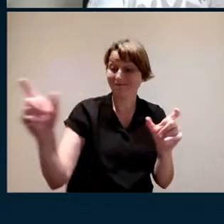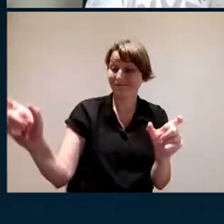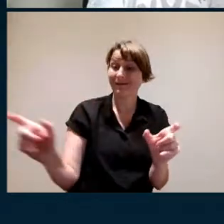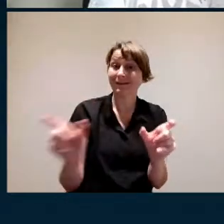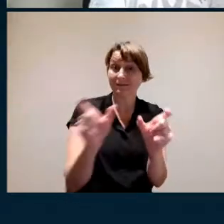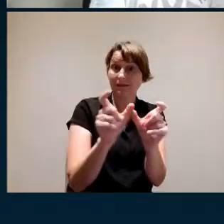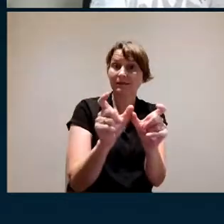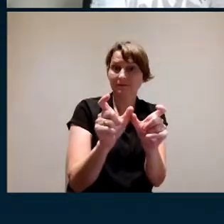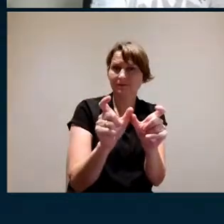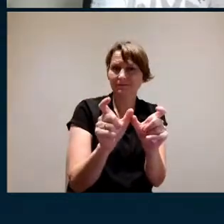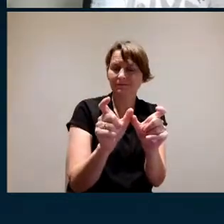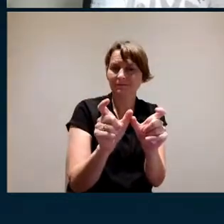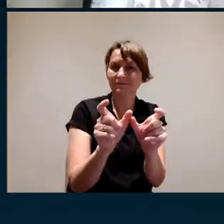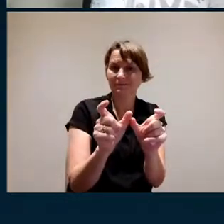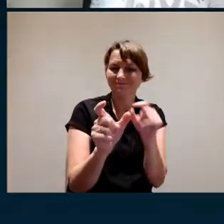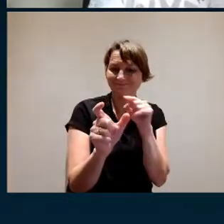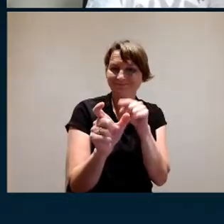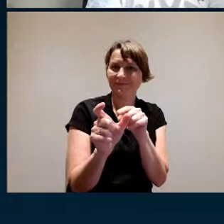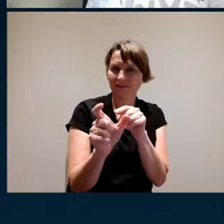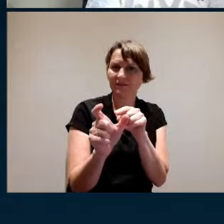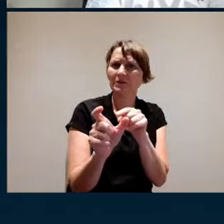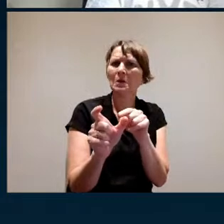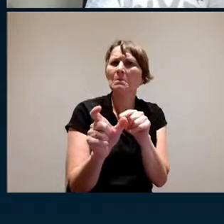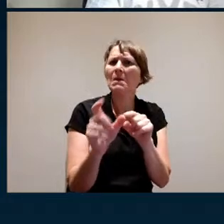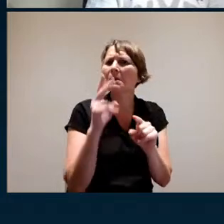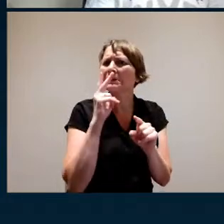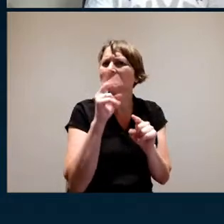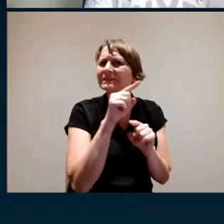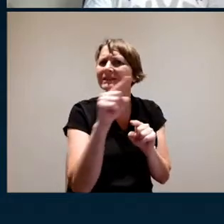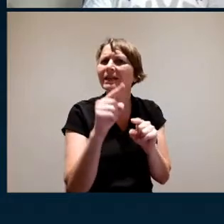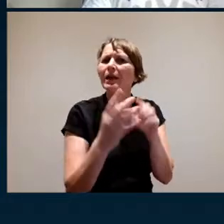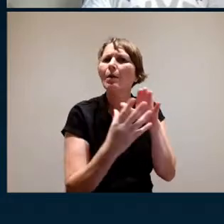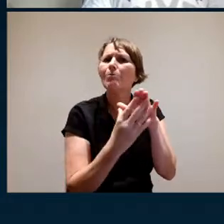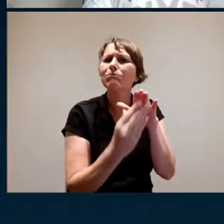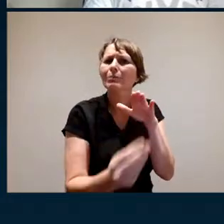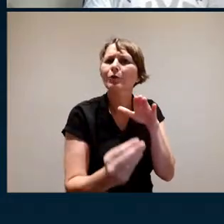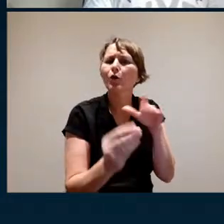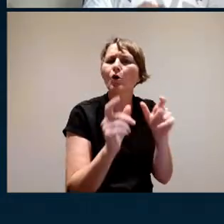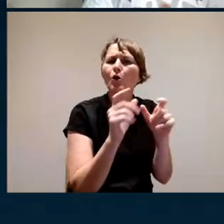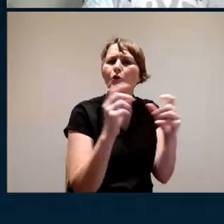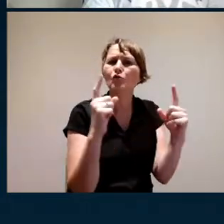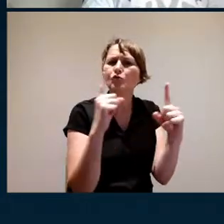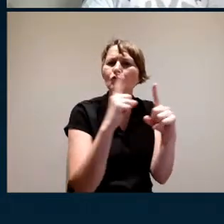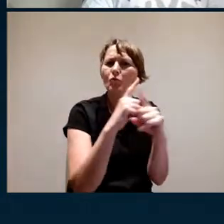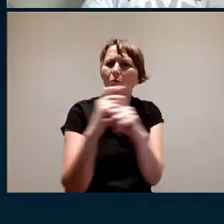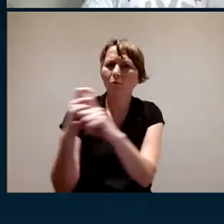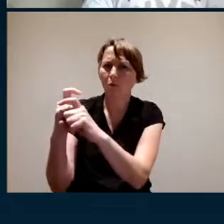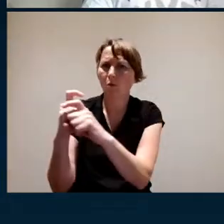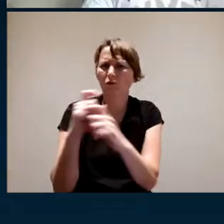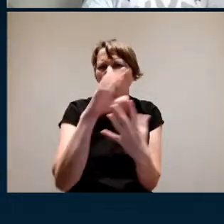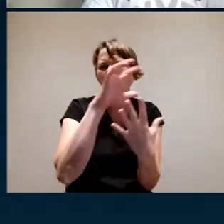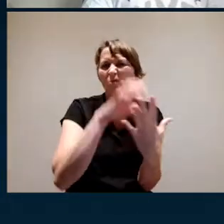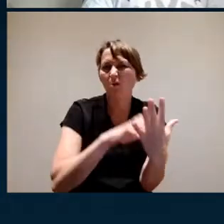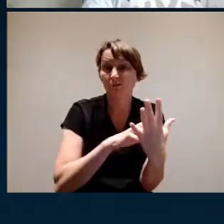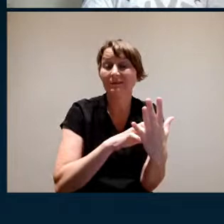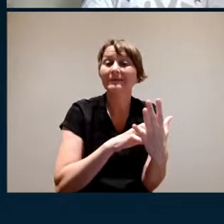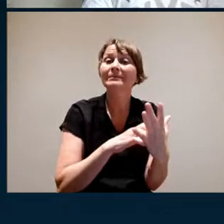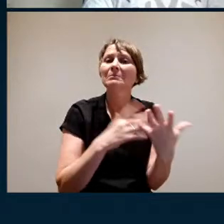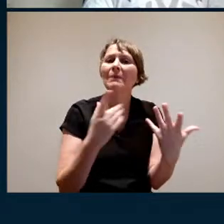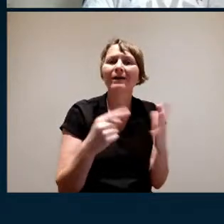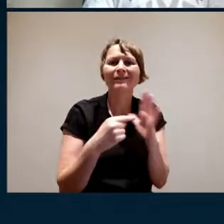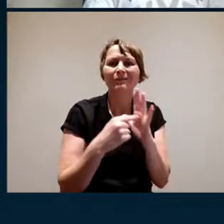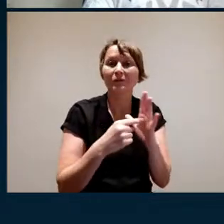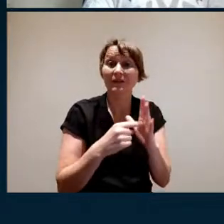the code duplication with PS Code, or when there are more tasks, custom tasks which are